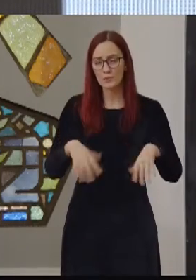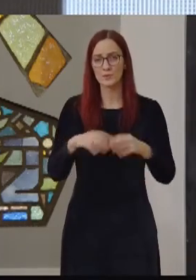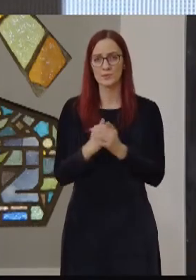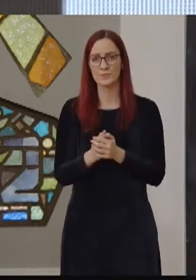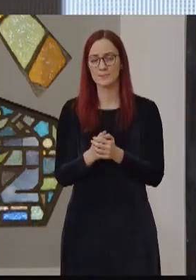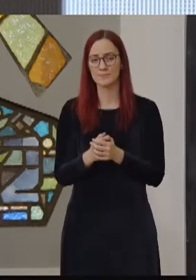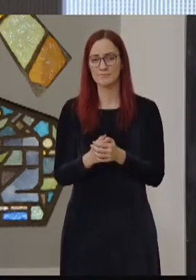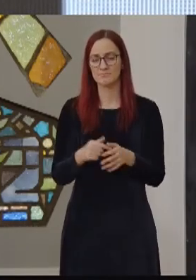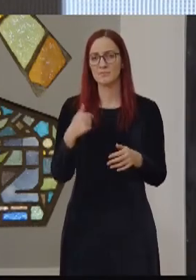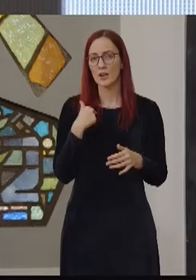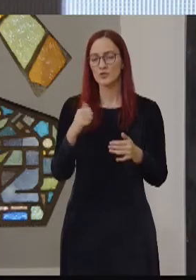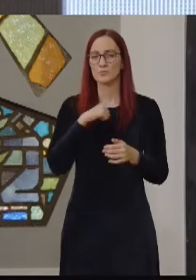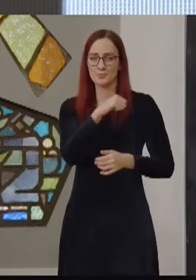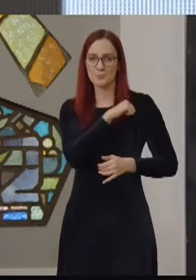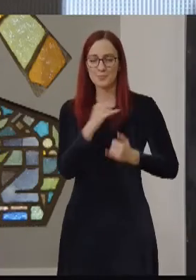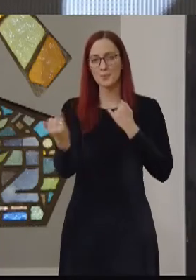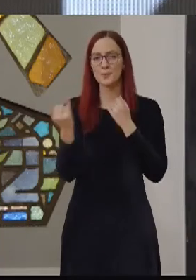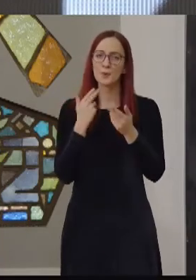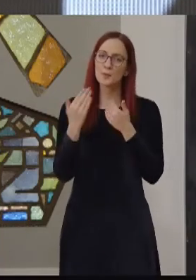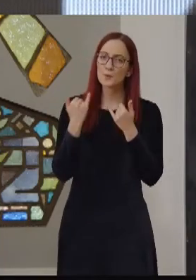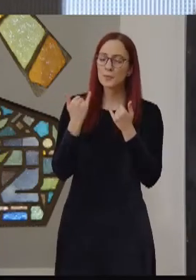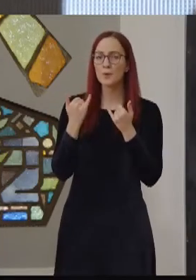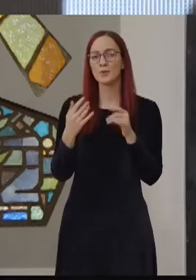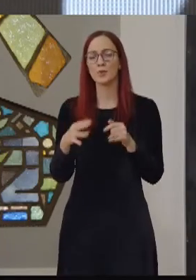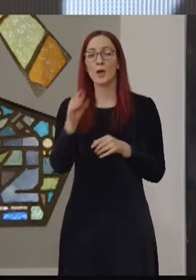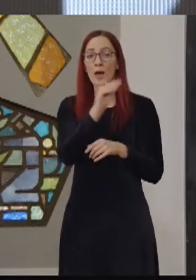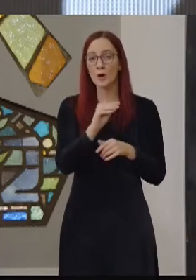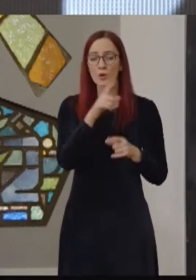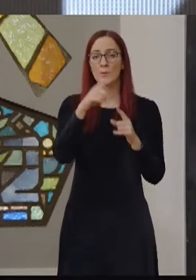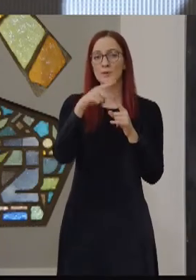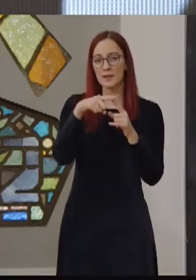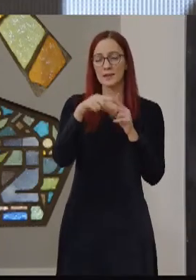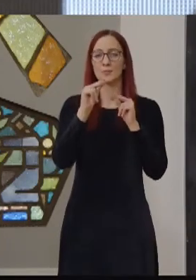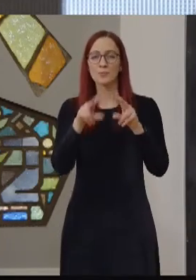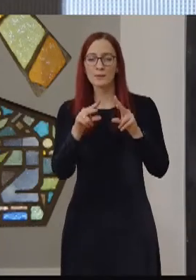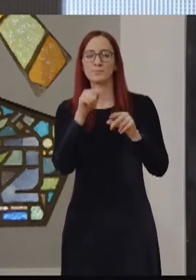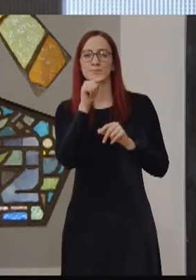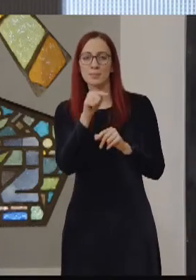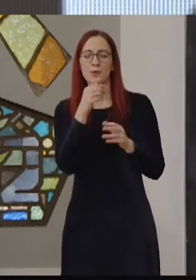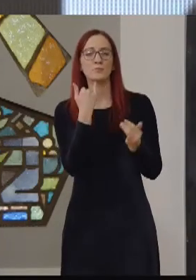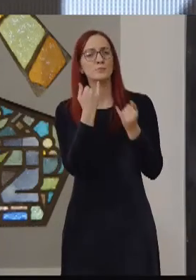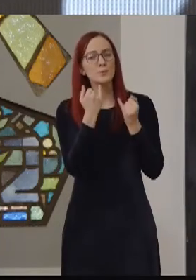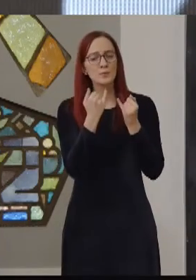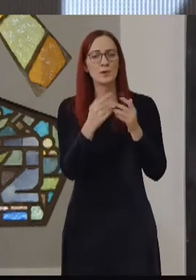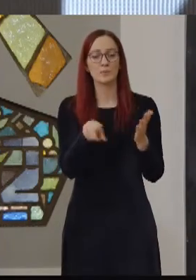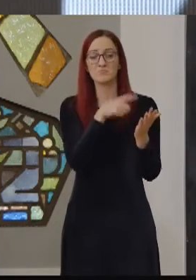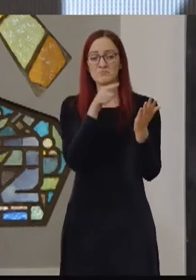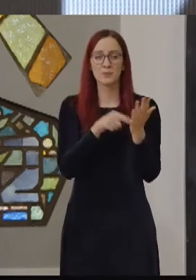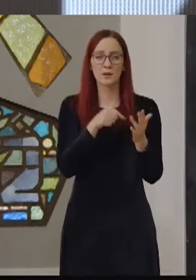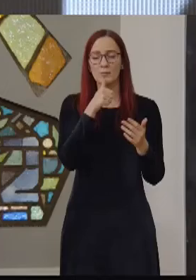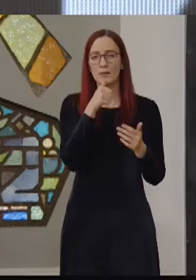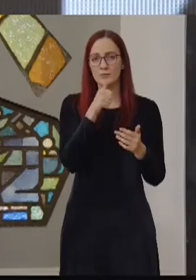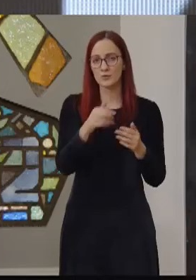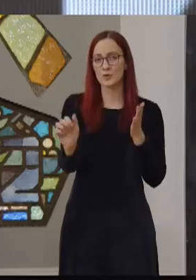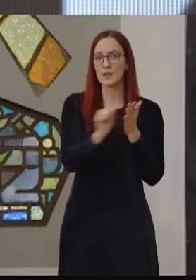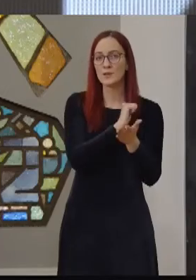Our legal system actually contains that, but when I speak to the experts of the